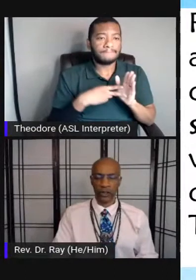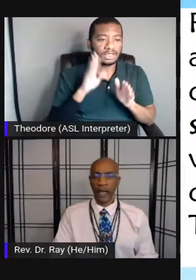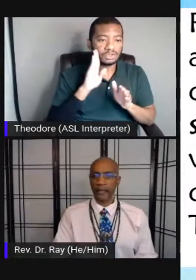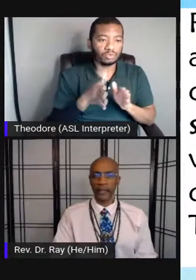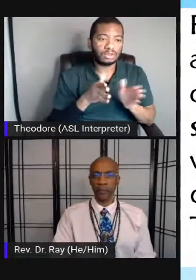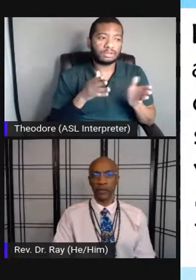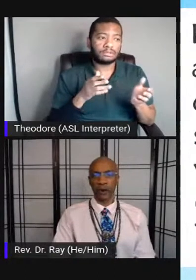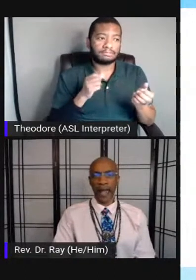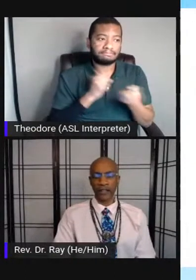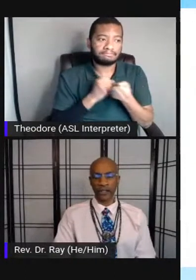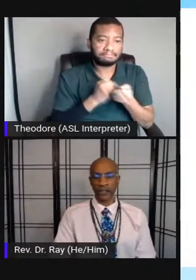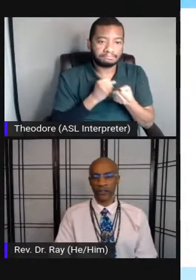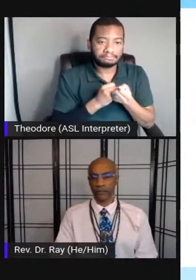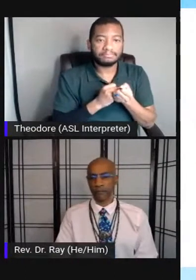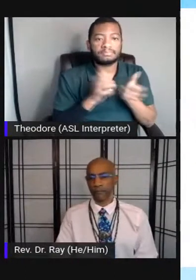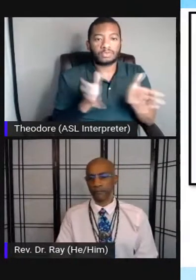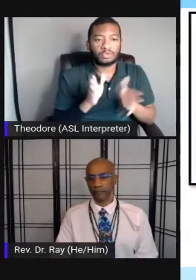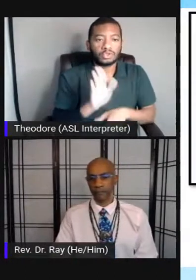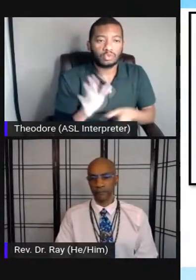feelings. And let it be your actions.